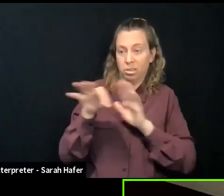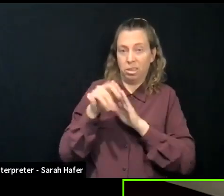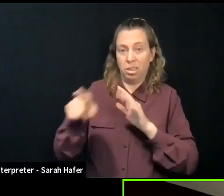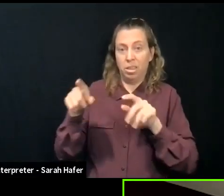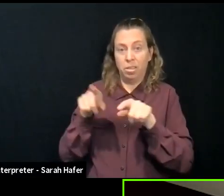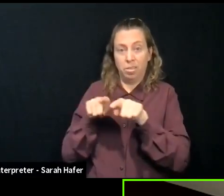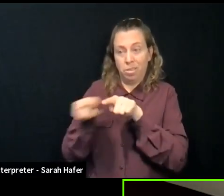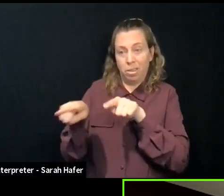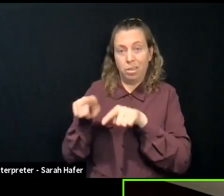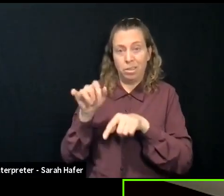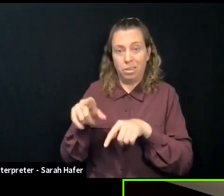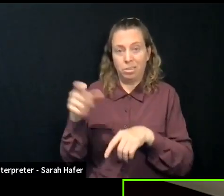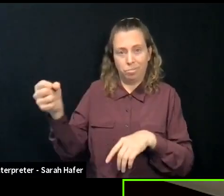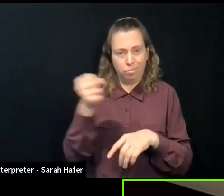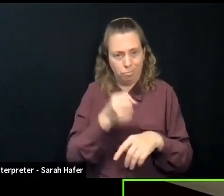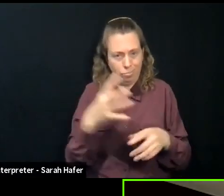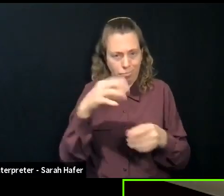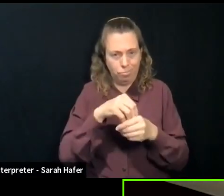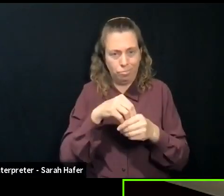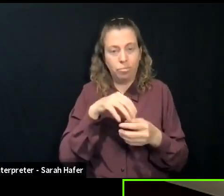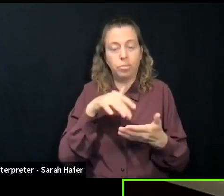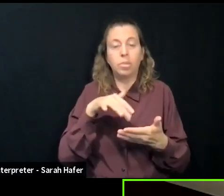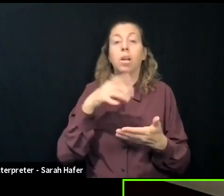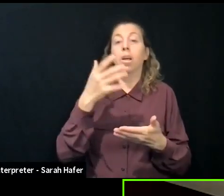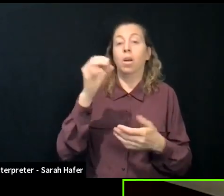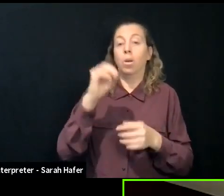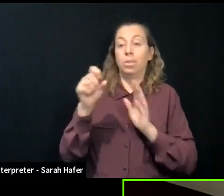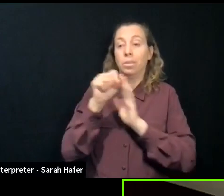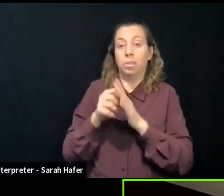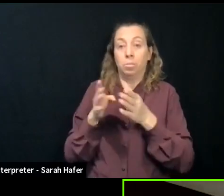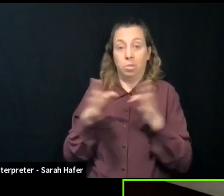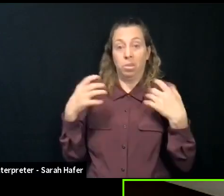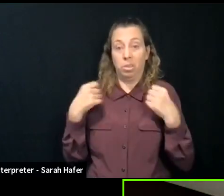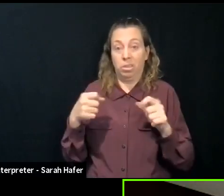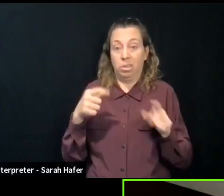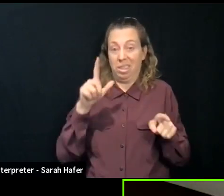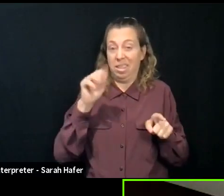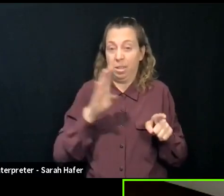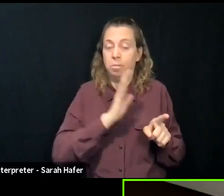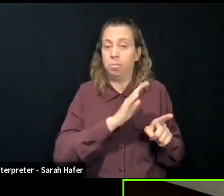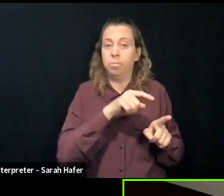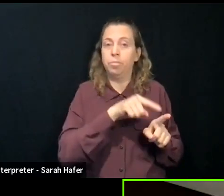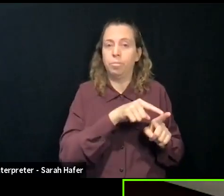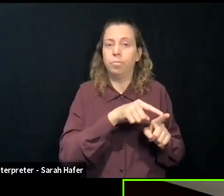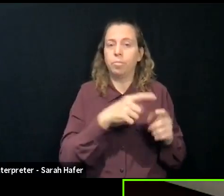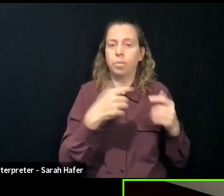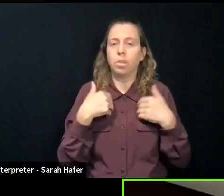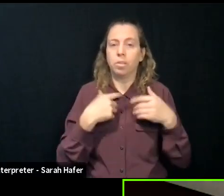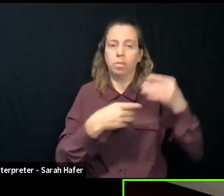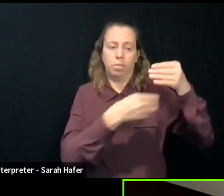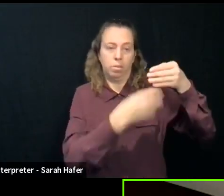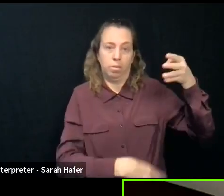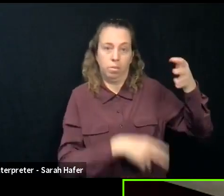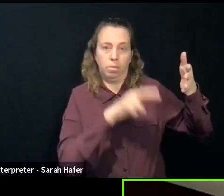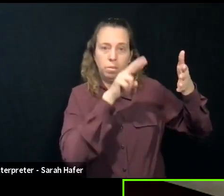Public Health Laboratory, we have a list of high priority